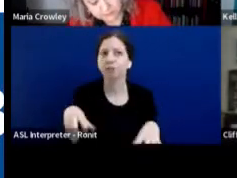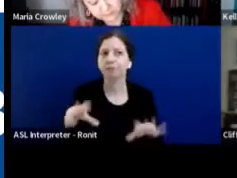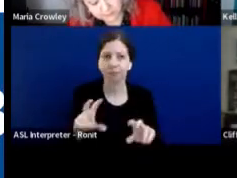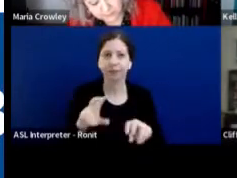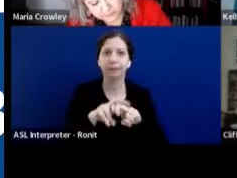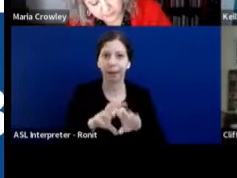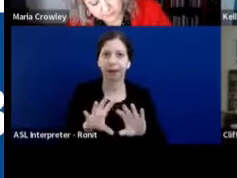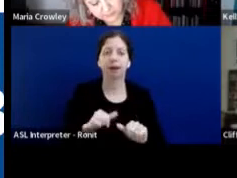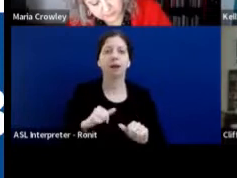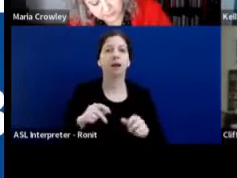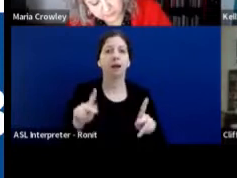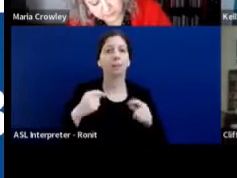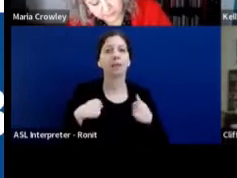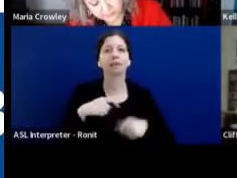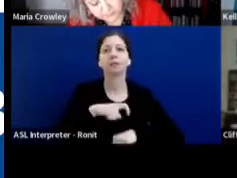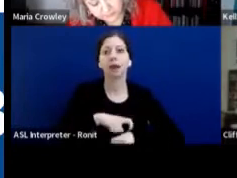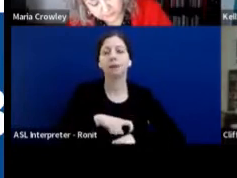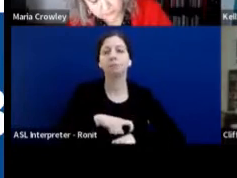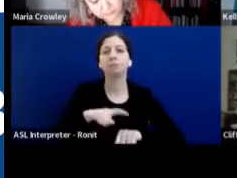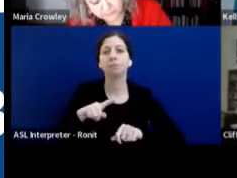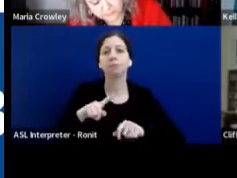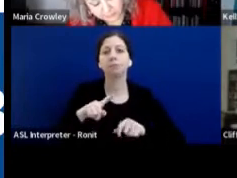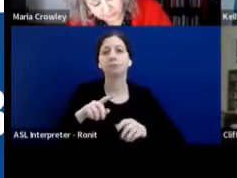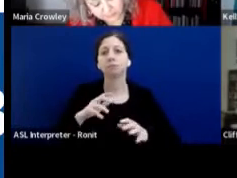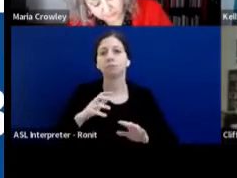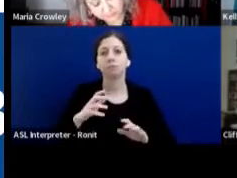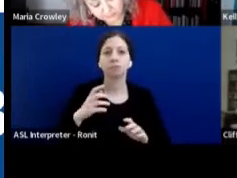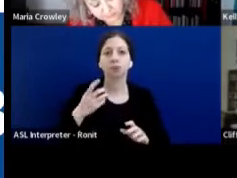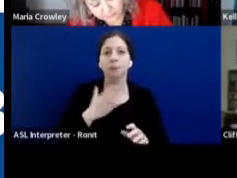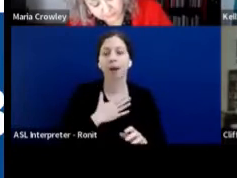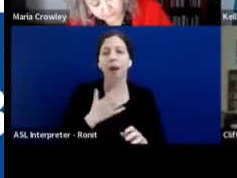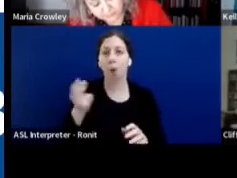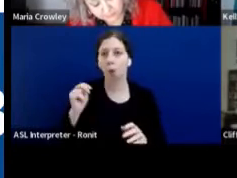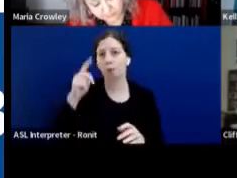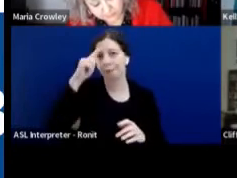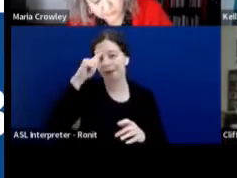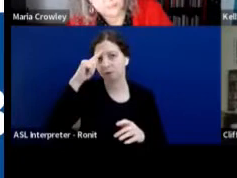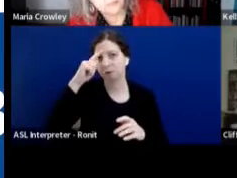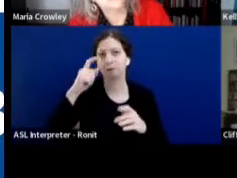that allowed me times to take my own mental break,